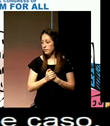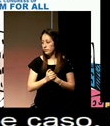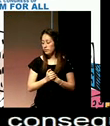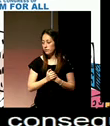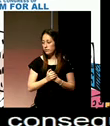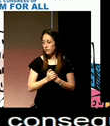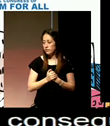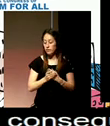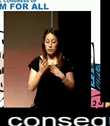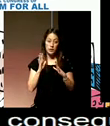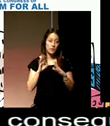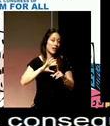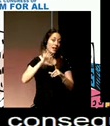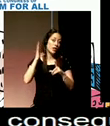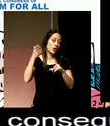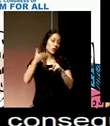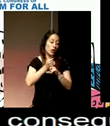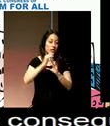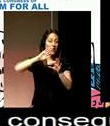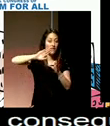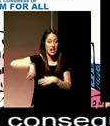completely use and enjoy the sites.